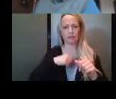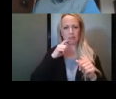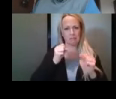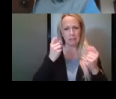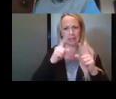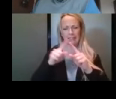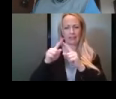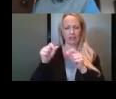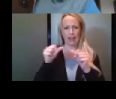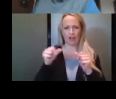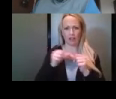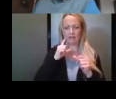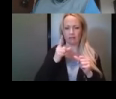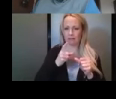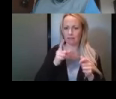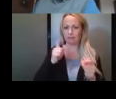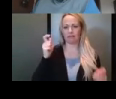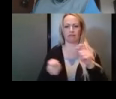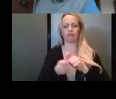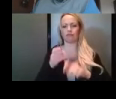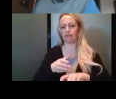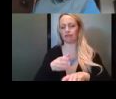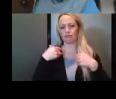that are showing highly significant changes over the intervention.